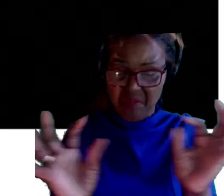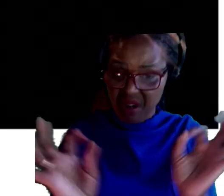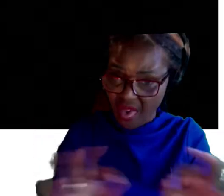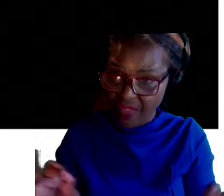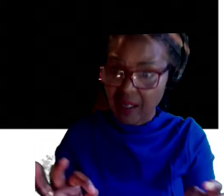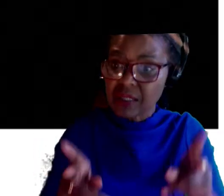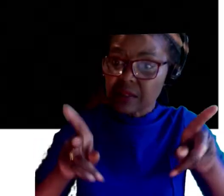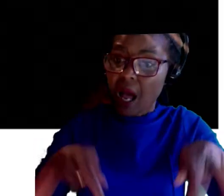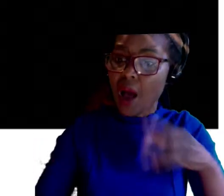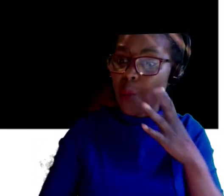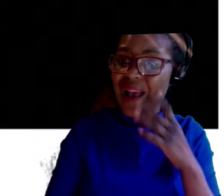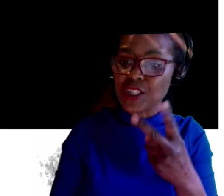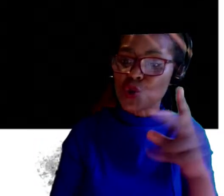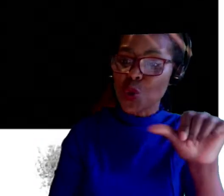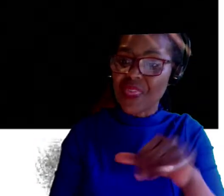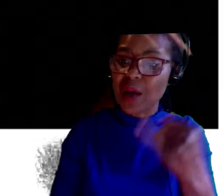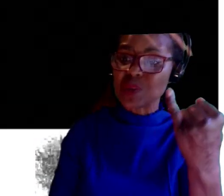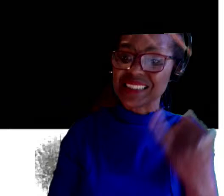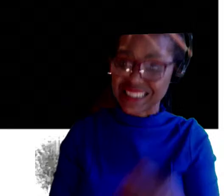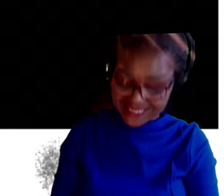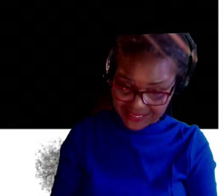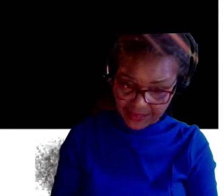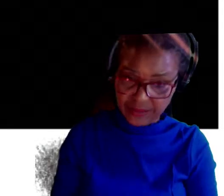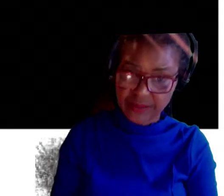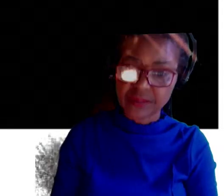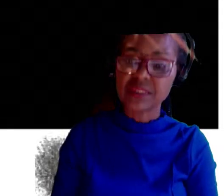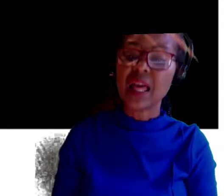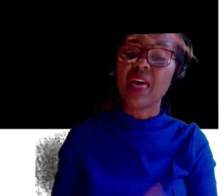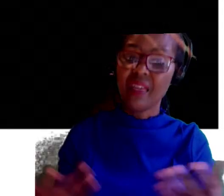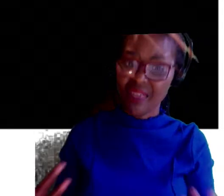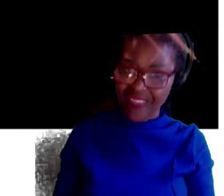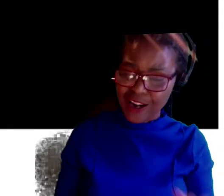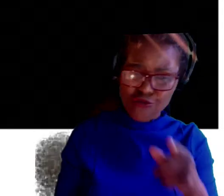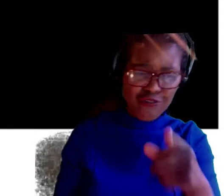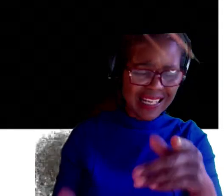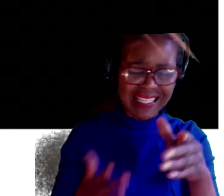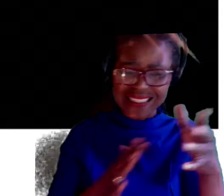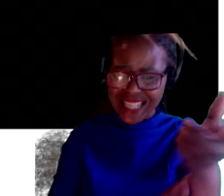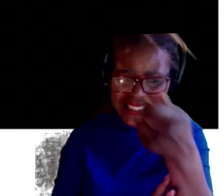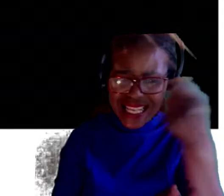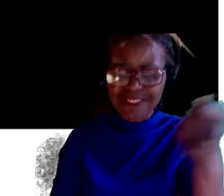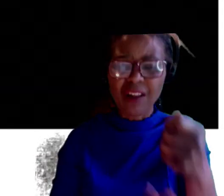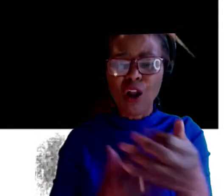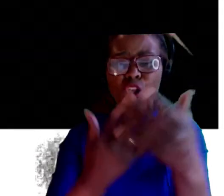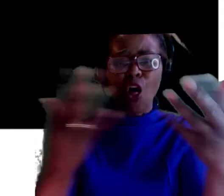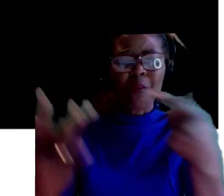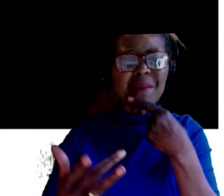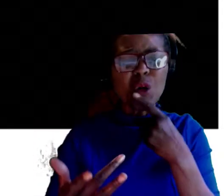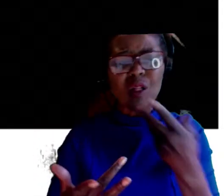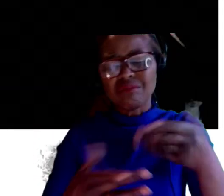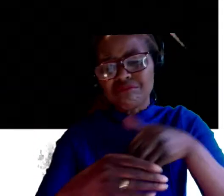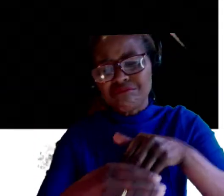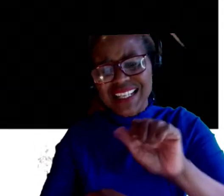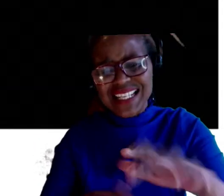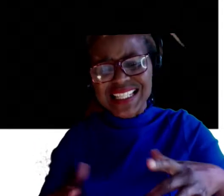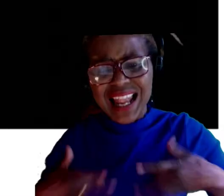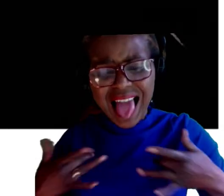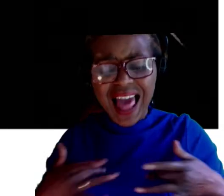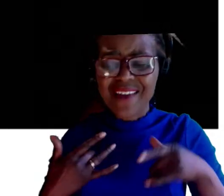by all accounts unaware of how far he had travelled, the lives he had touched, the joy he was part of.